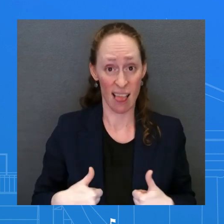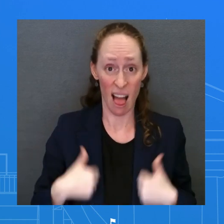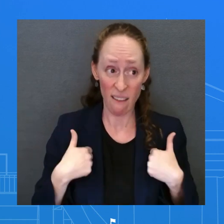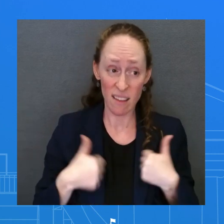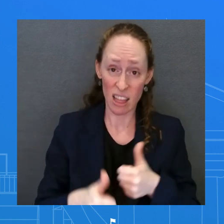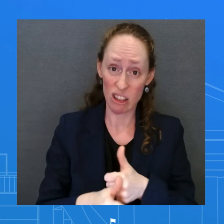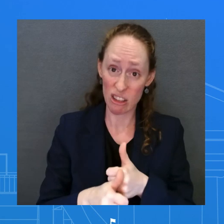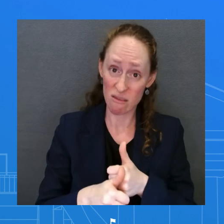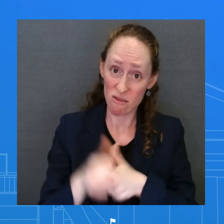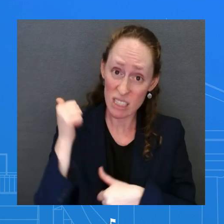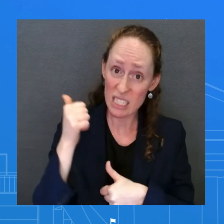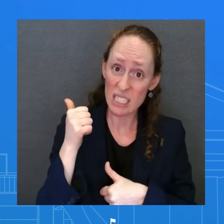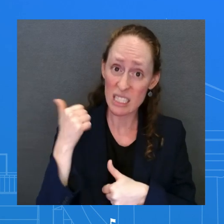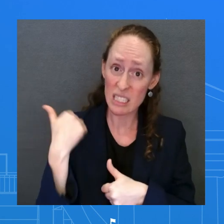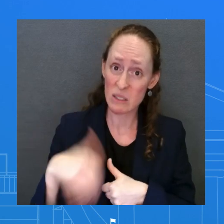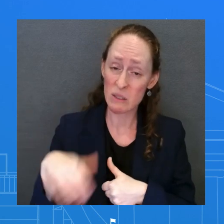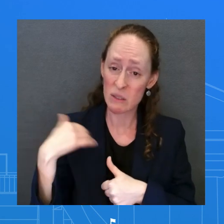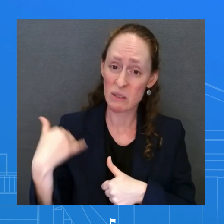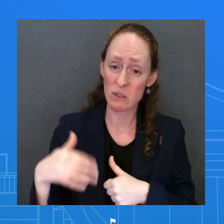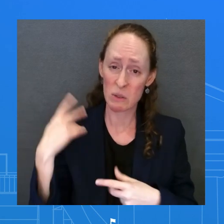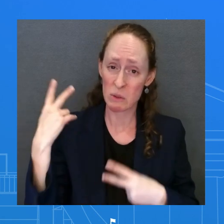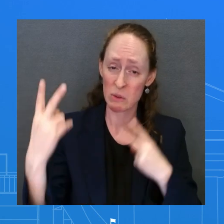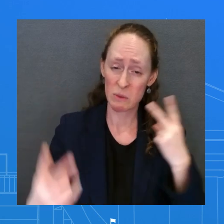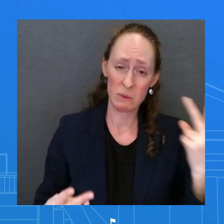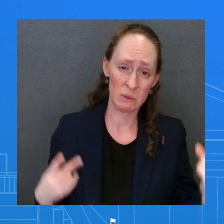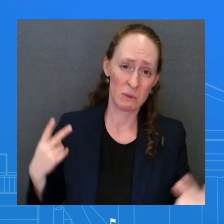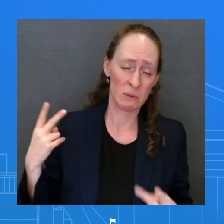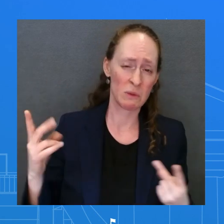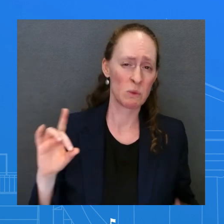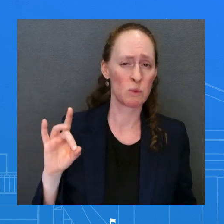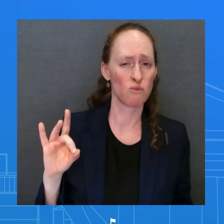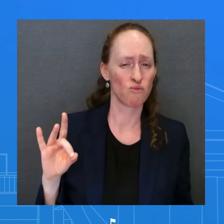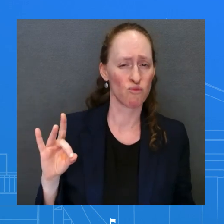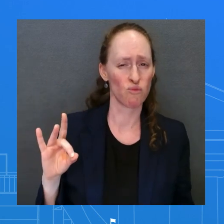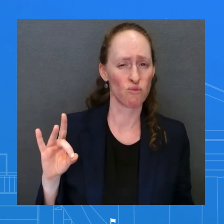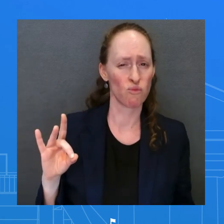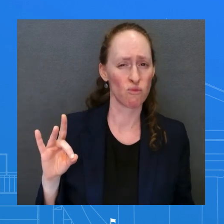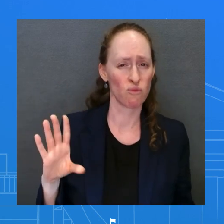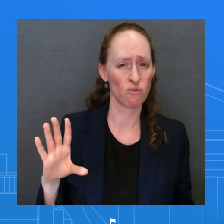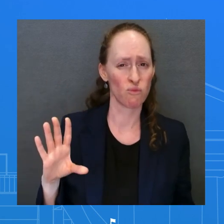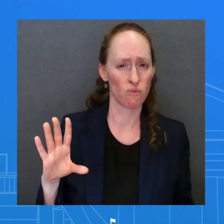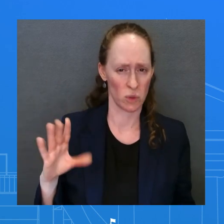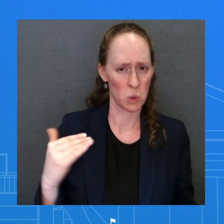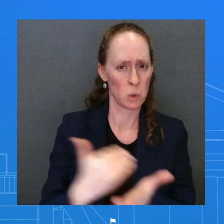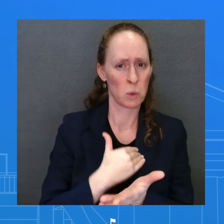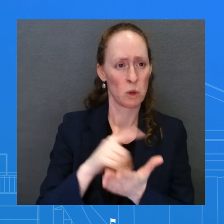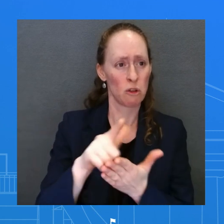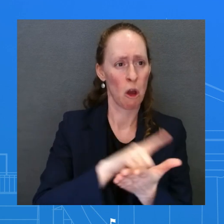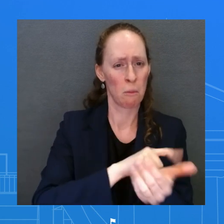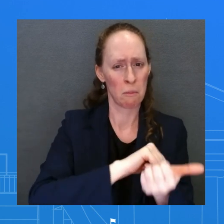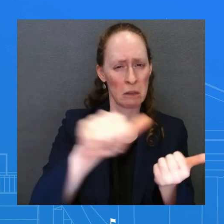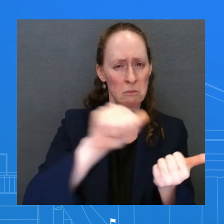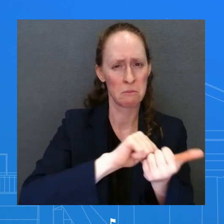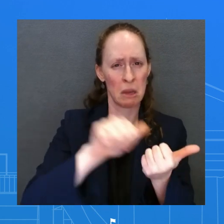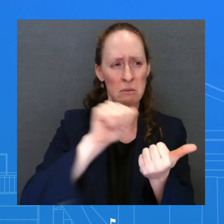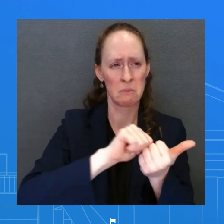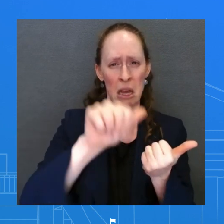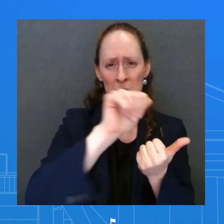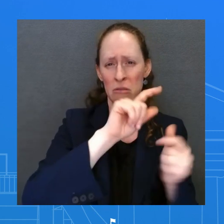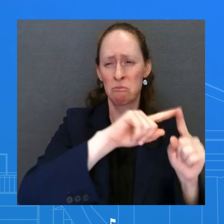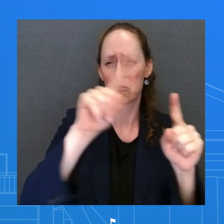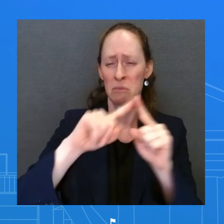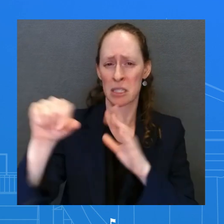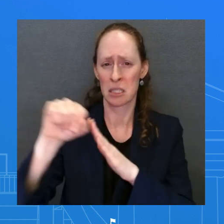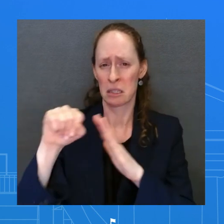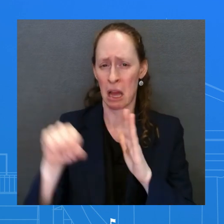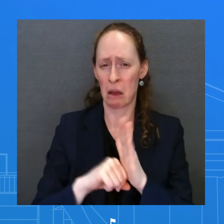of legislation. So the president and the vice president are going to continue to be very, very clear about this. They're going to continue to fight for those fundamental rights